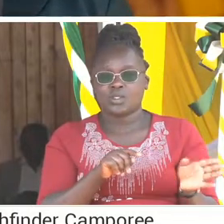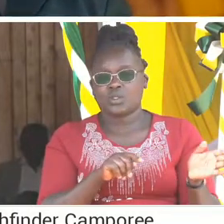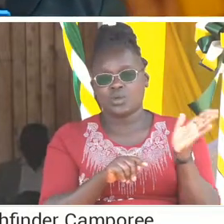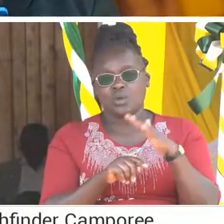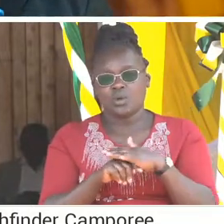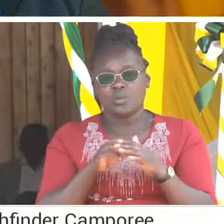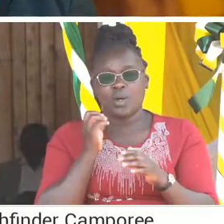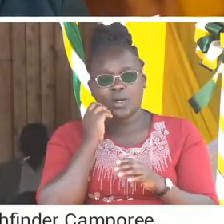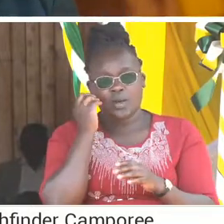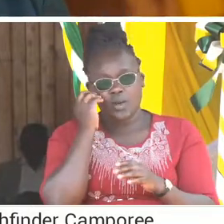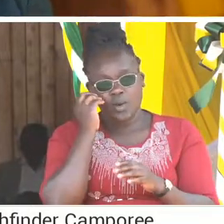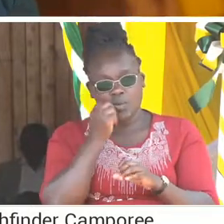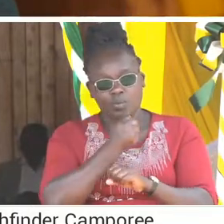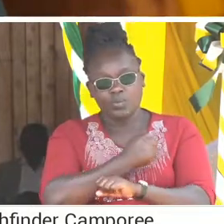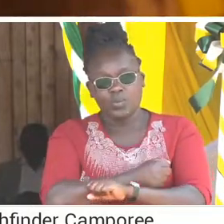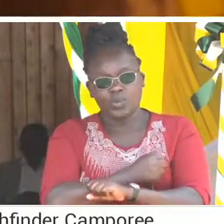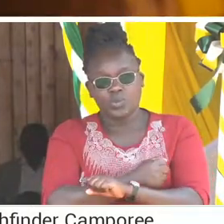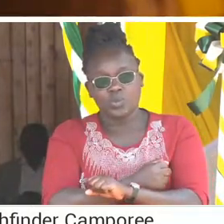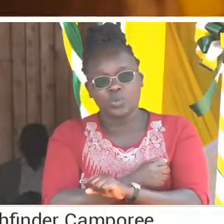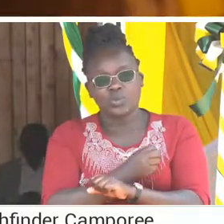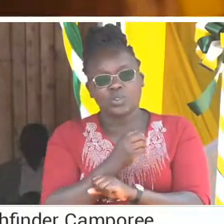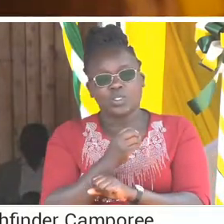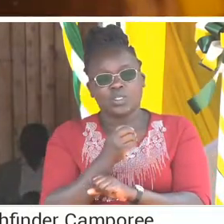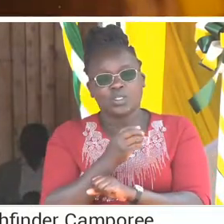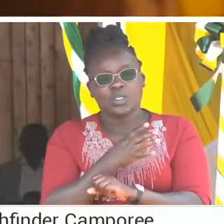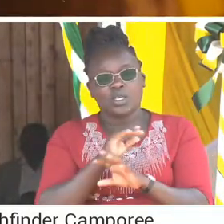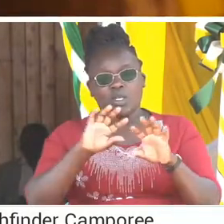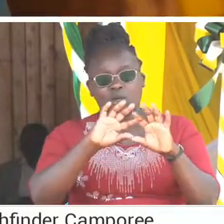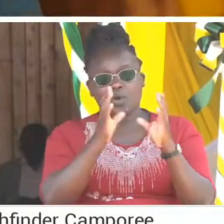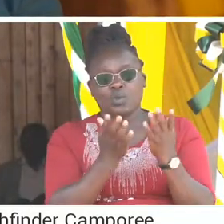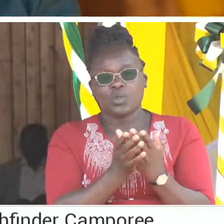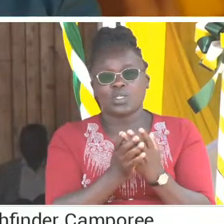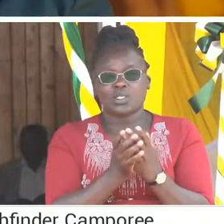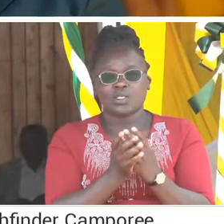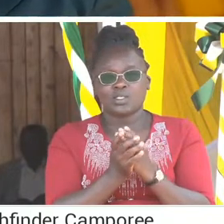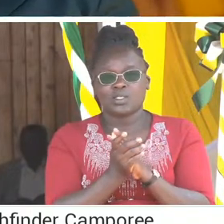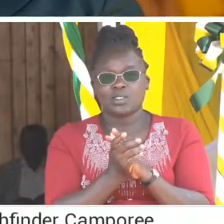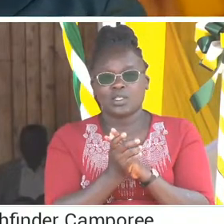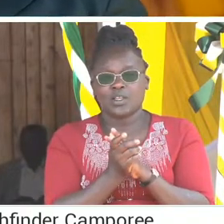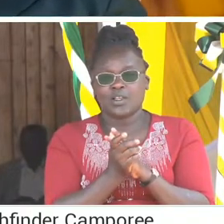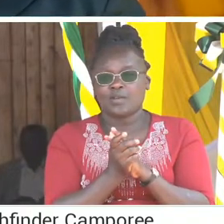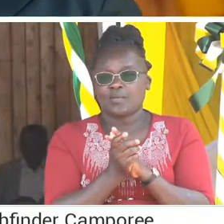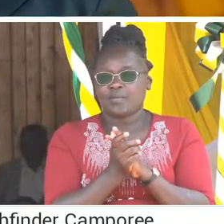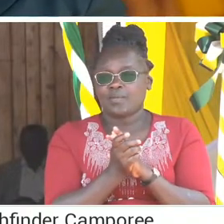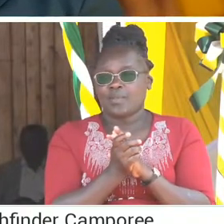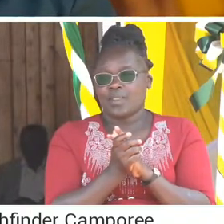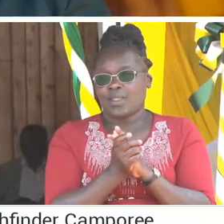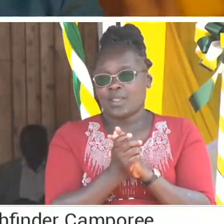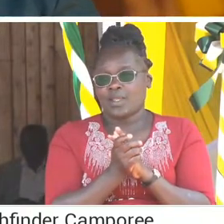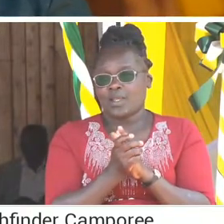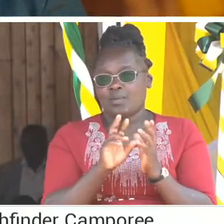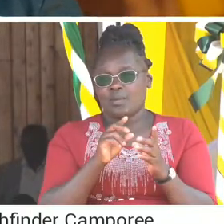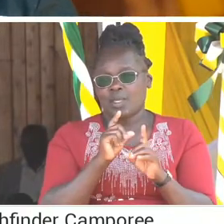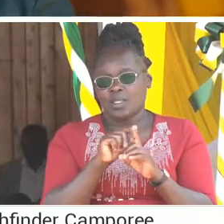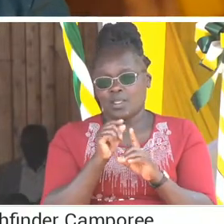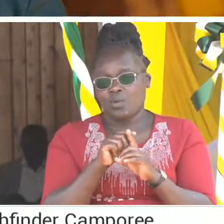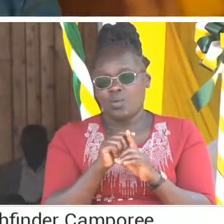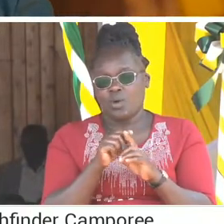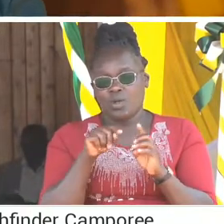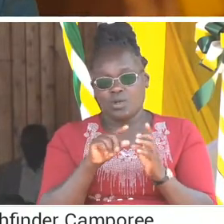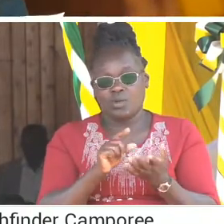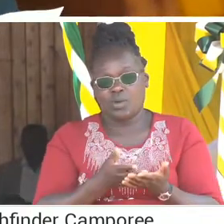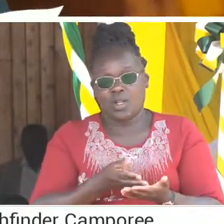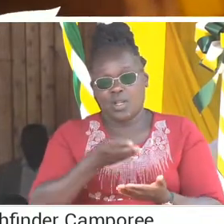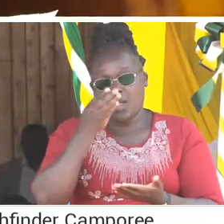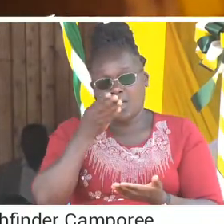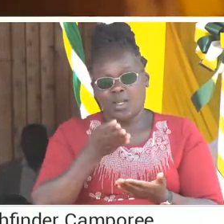communities, let the principles you have embraced here shine through your actions. May the Pathfinder law